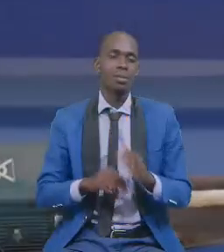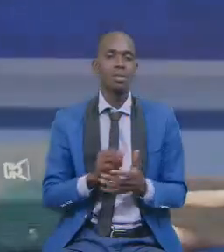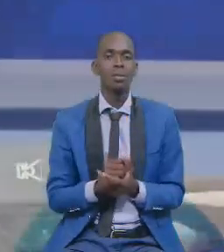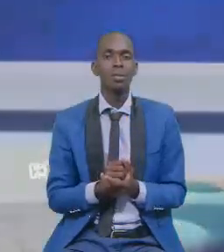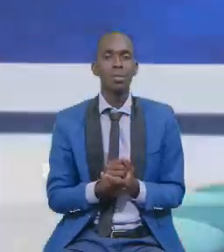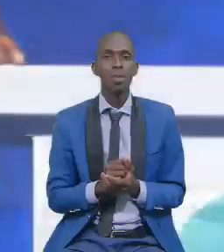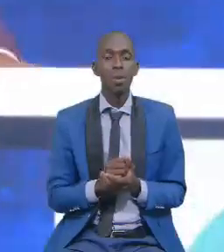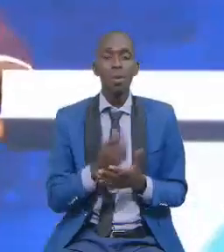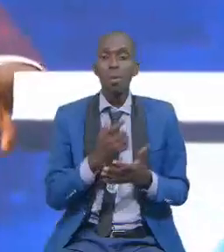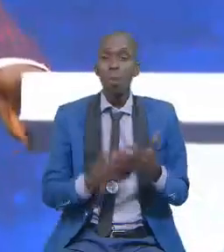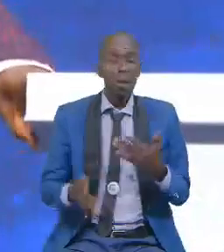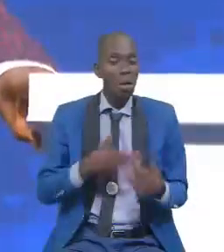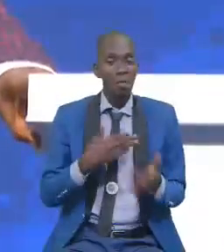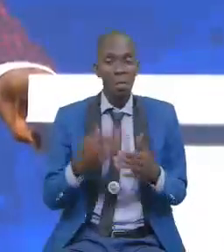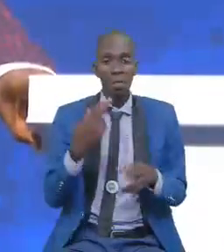Whatever name you bear,